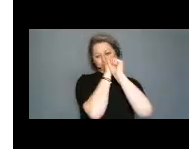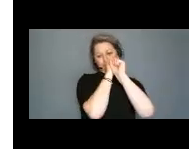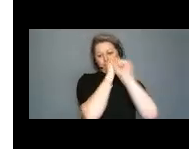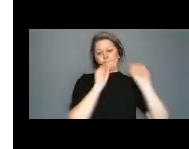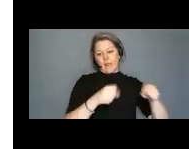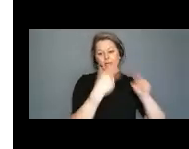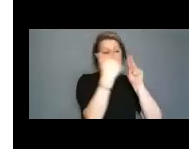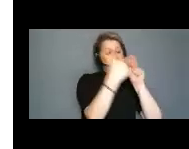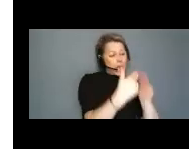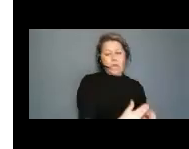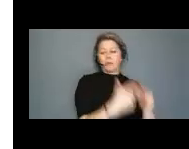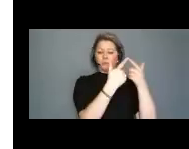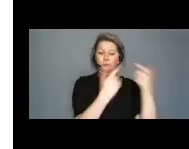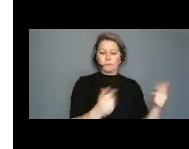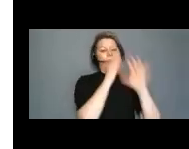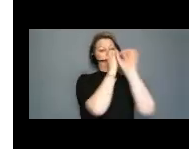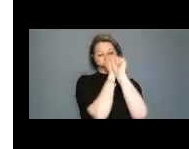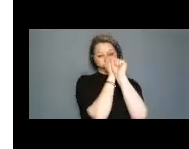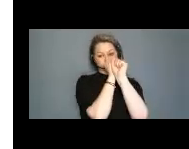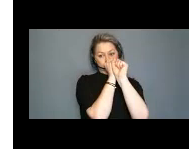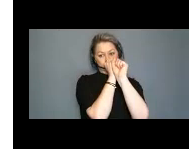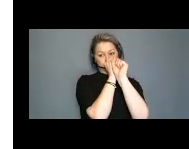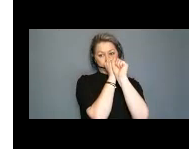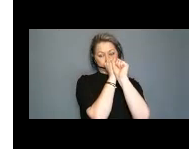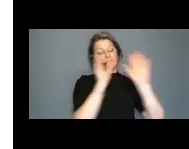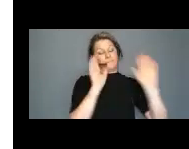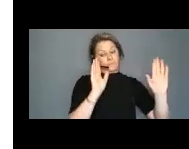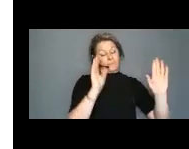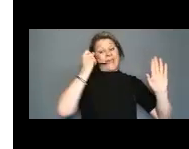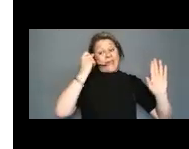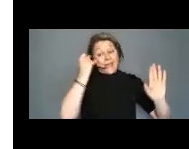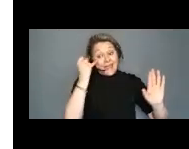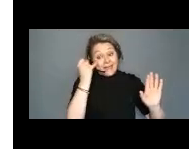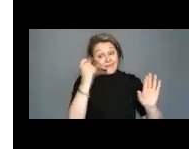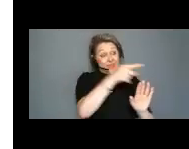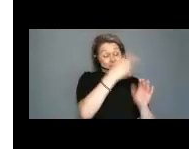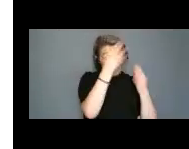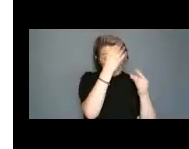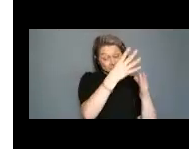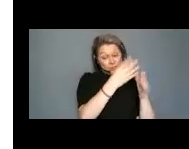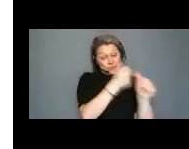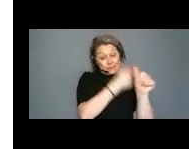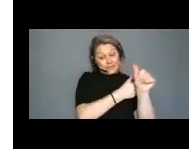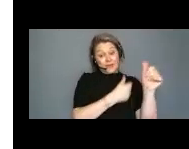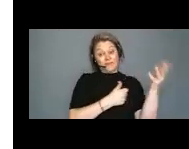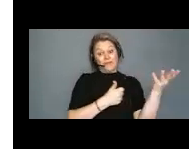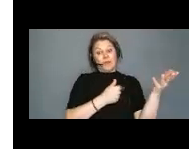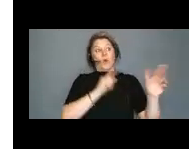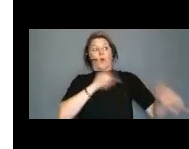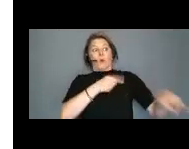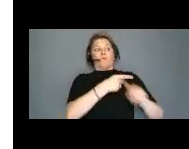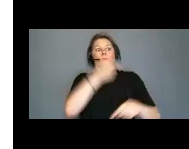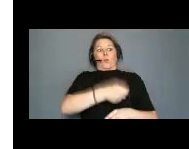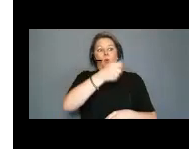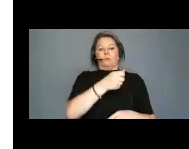names of referral sources are kept confidential, unless, for example, that information disclosure is ordered by a court, for